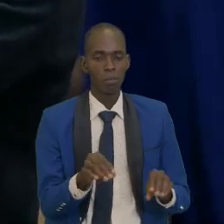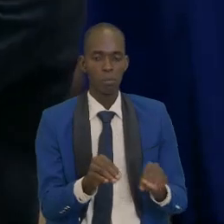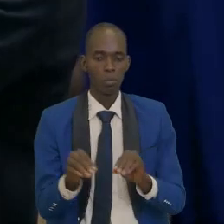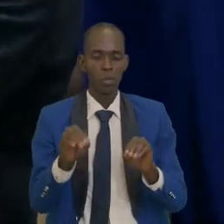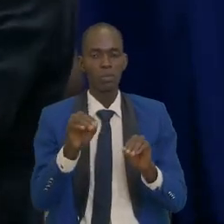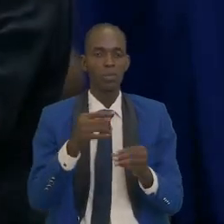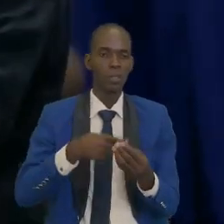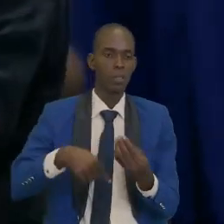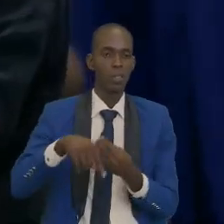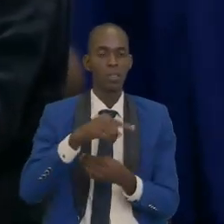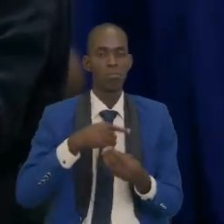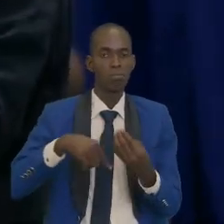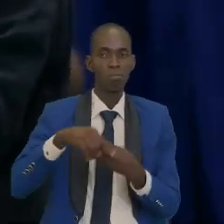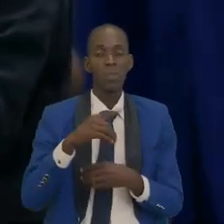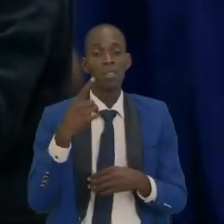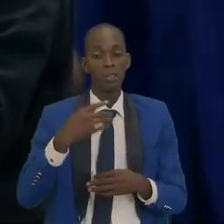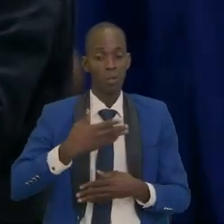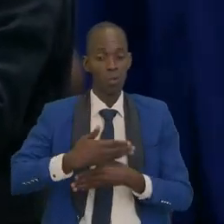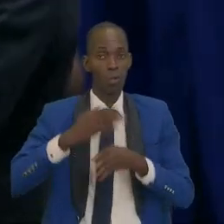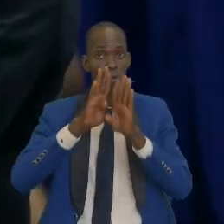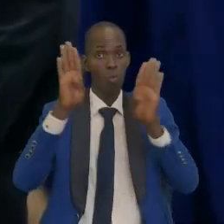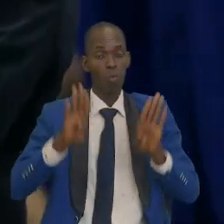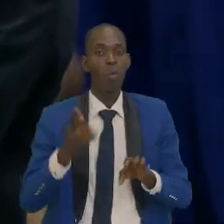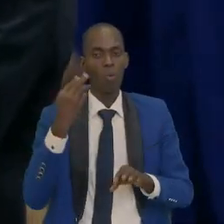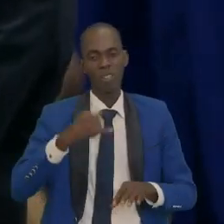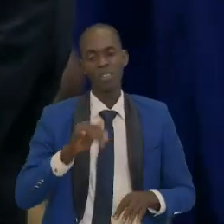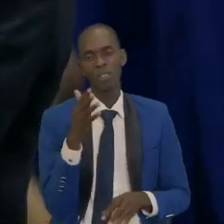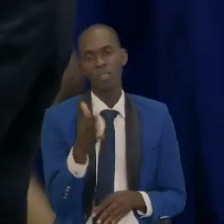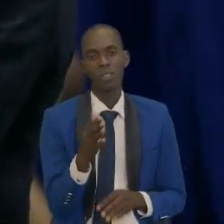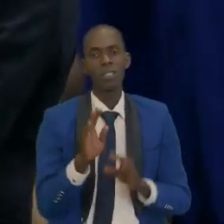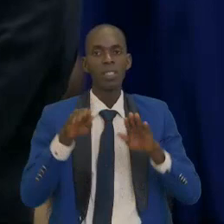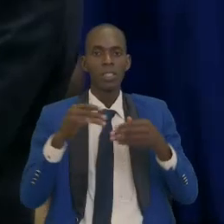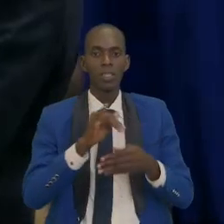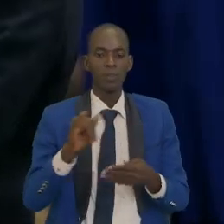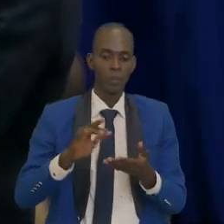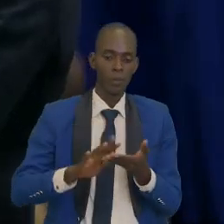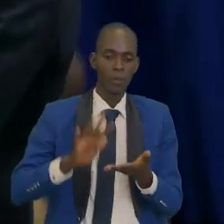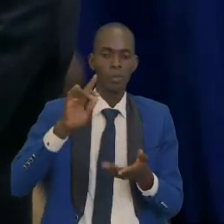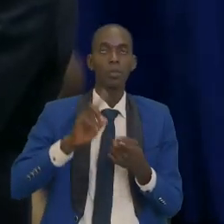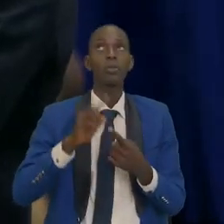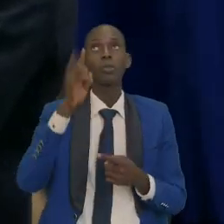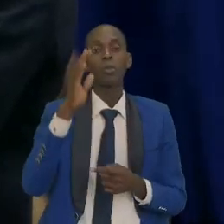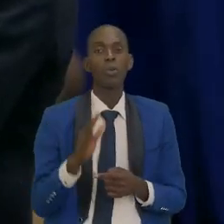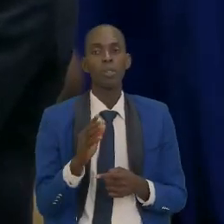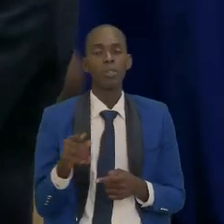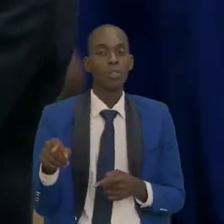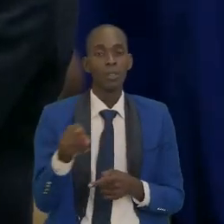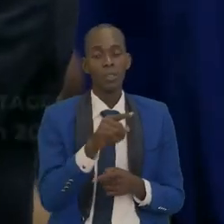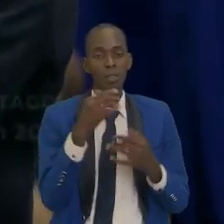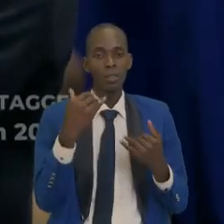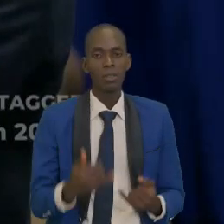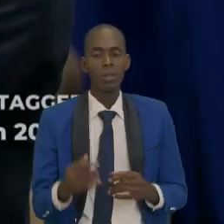the walls was still there giving glory to God they shouted the